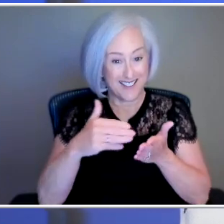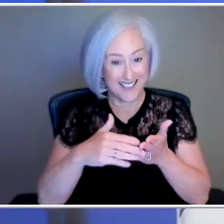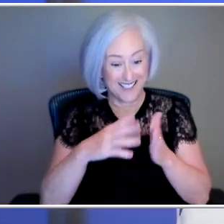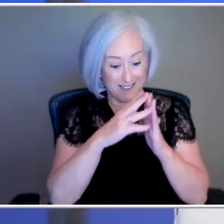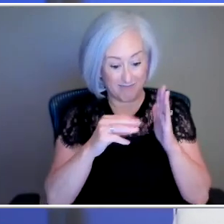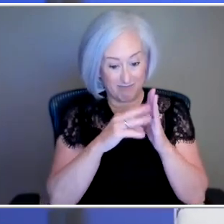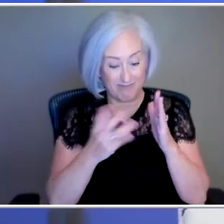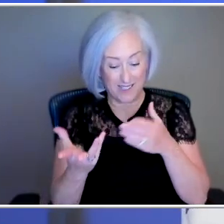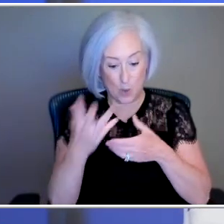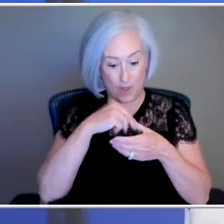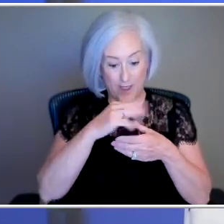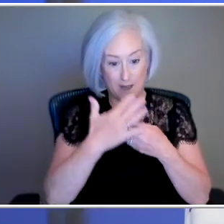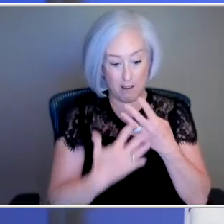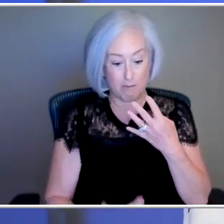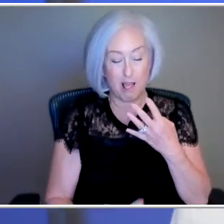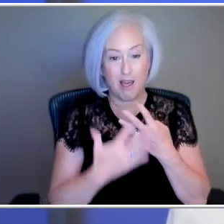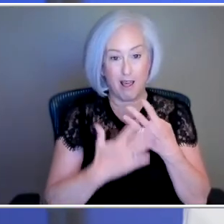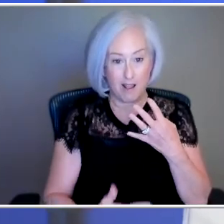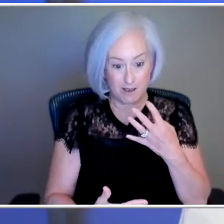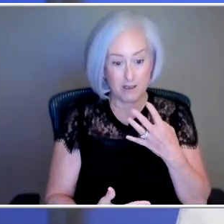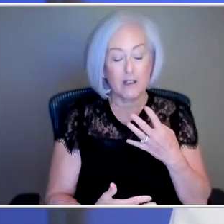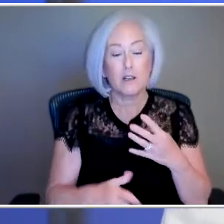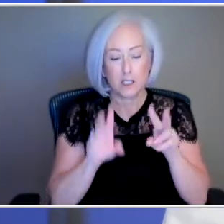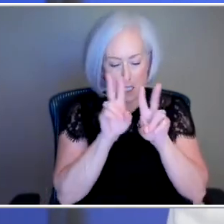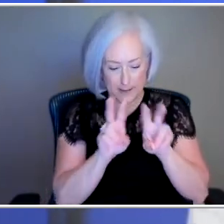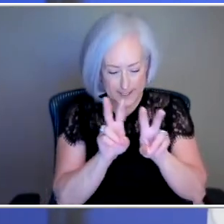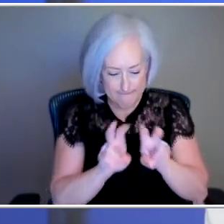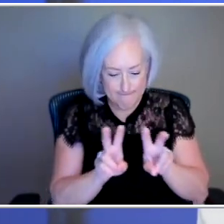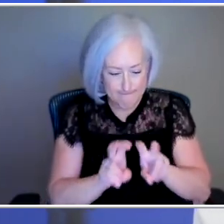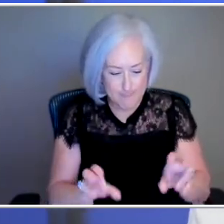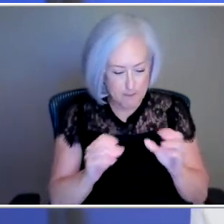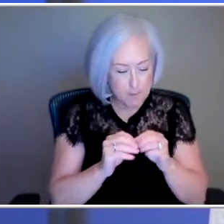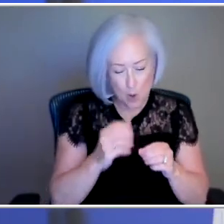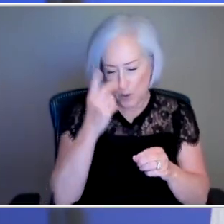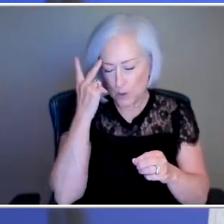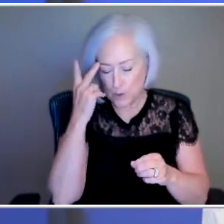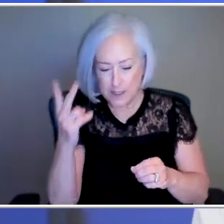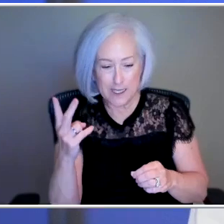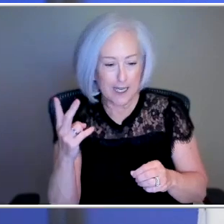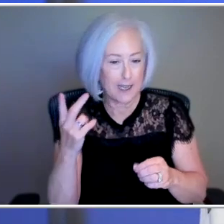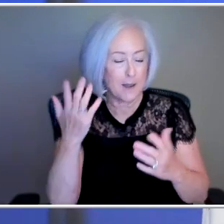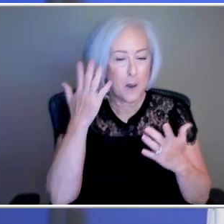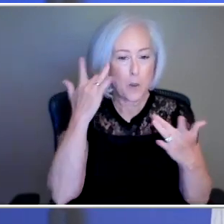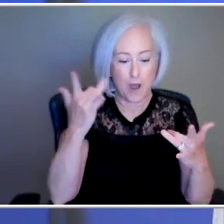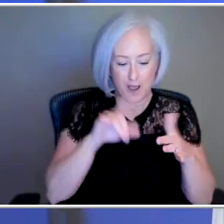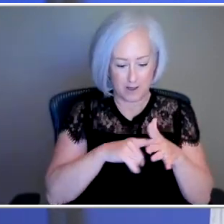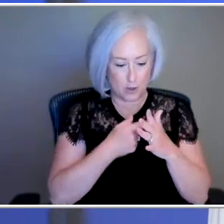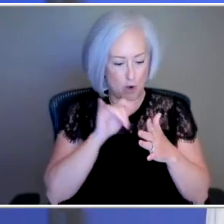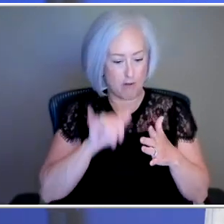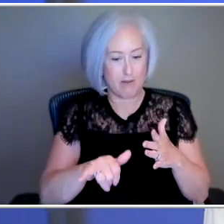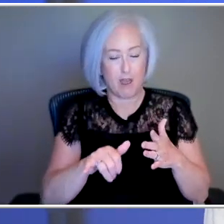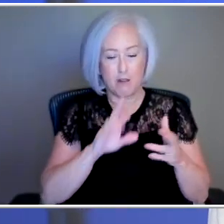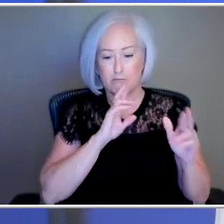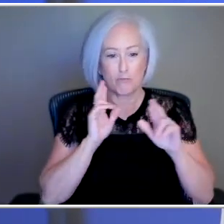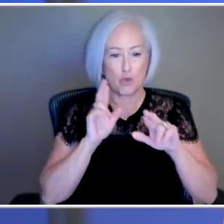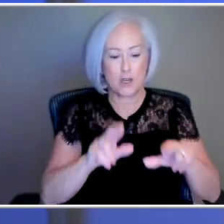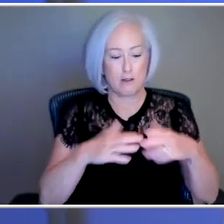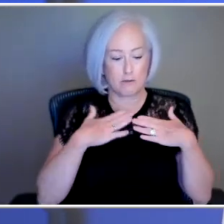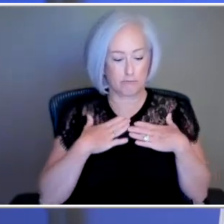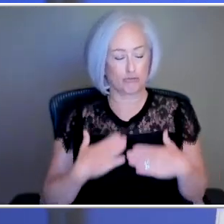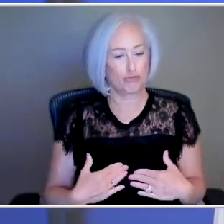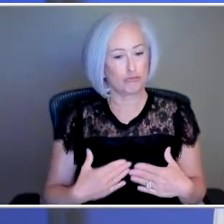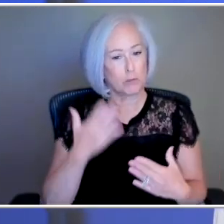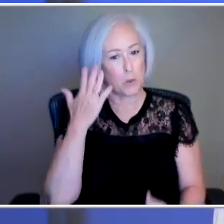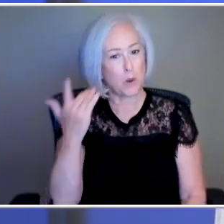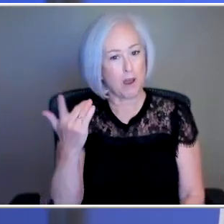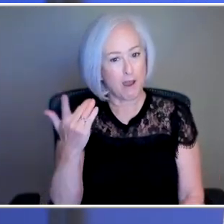So we did further digging after he came here, because we want to know what triggered this immune reaction. And we sent